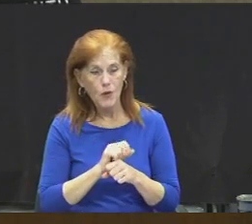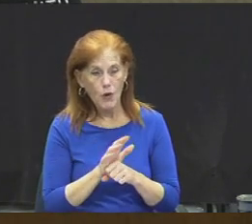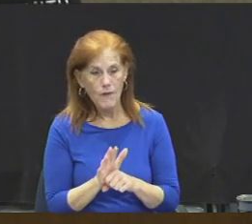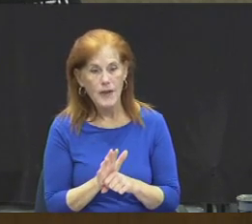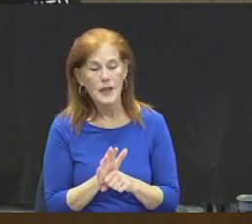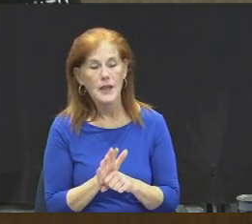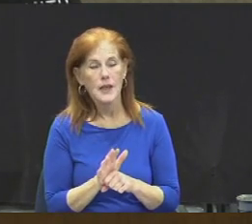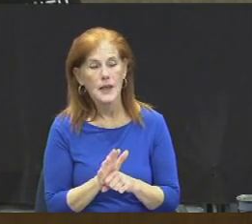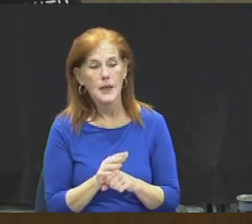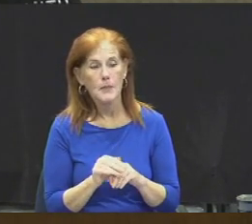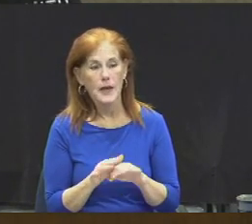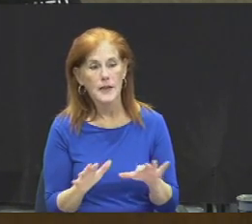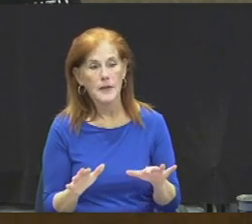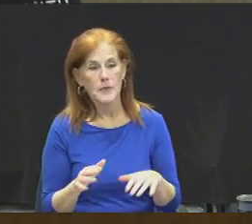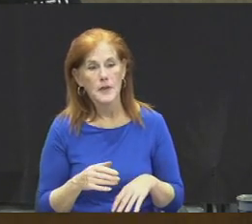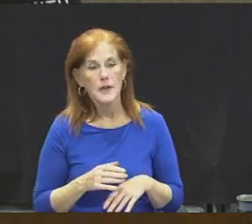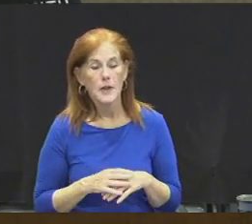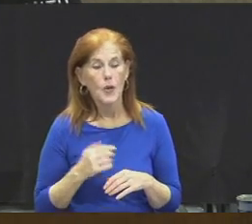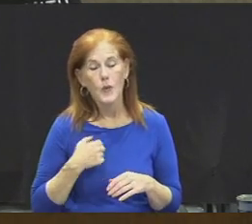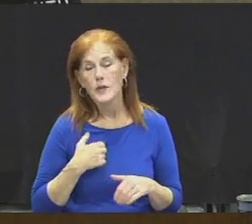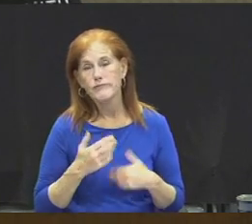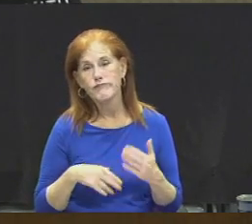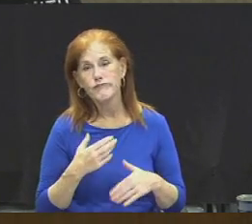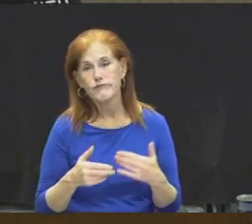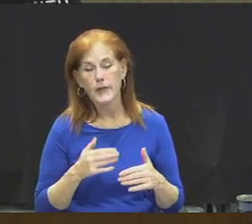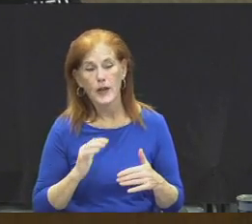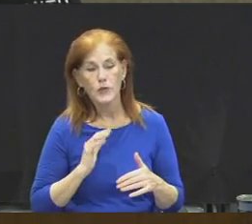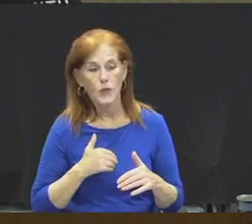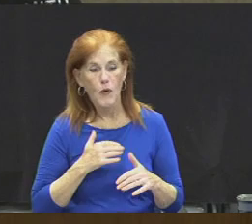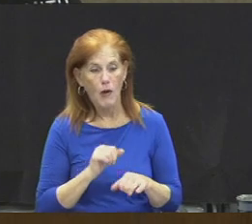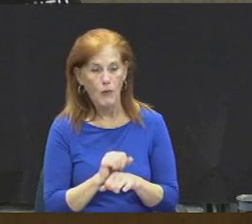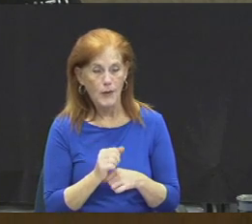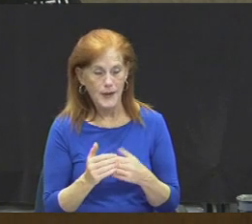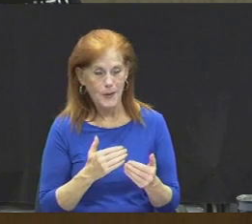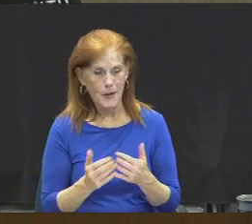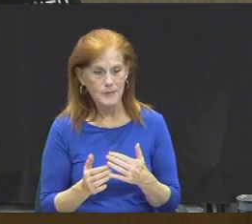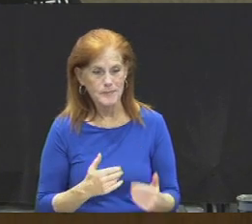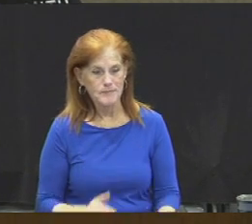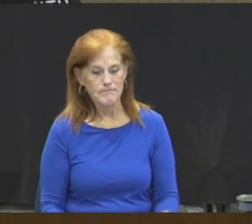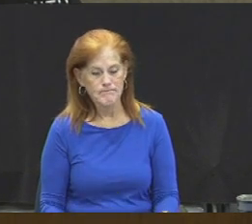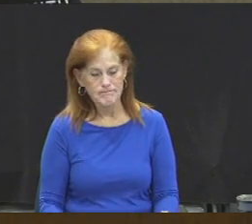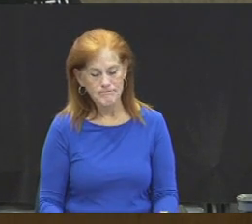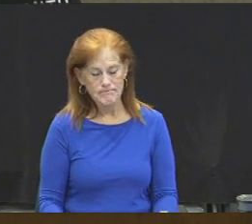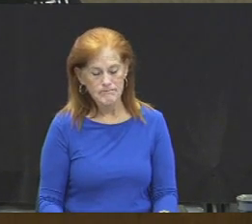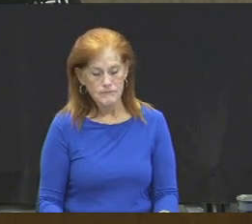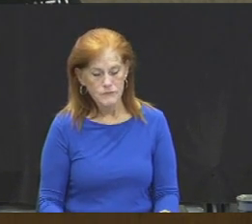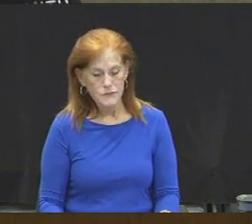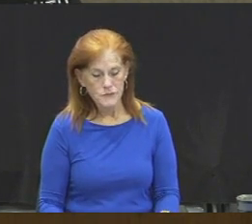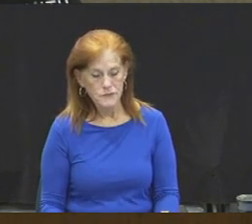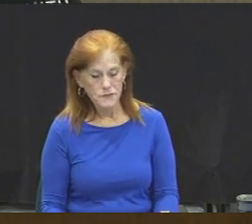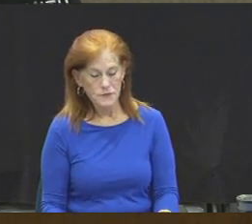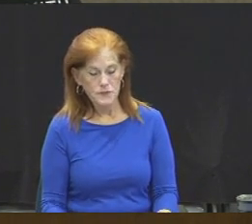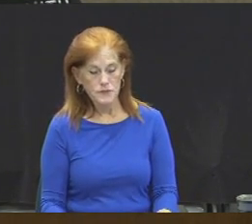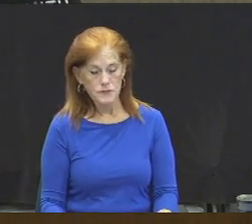pandemic, we just kind of forge ahead and do our work anyway. Um,